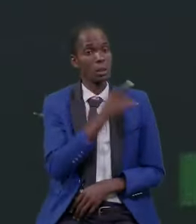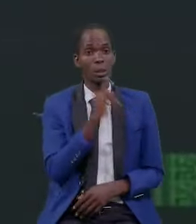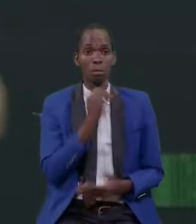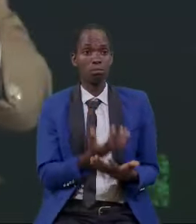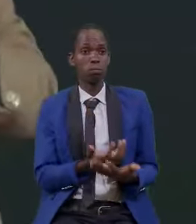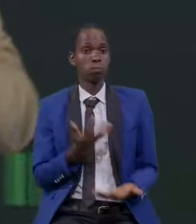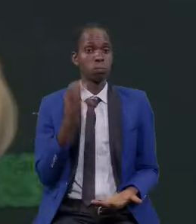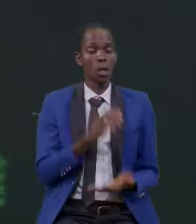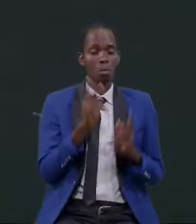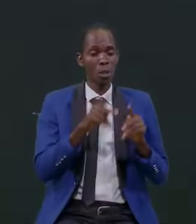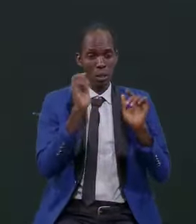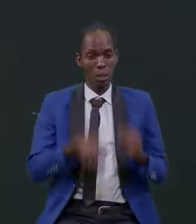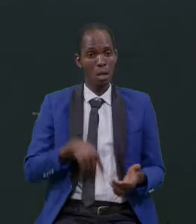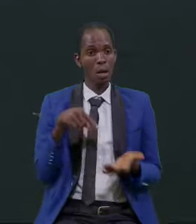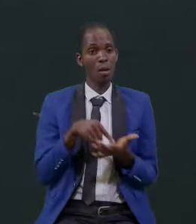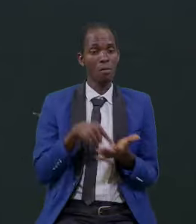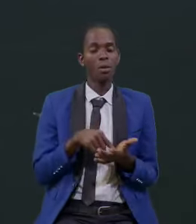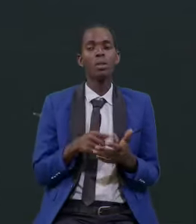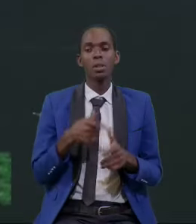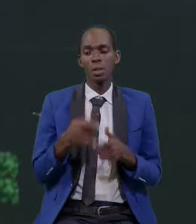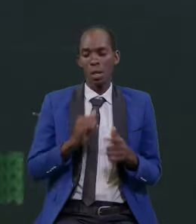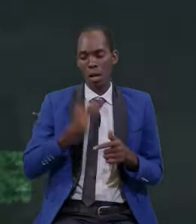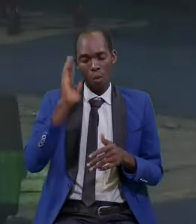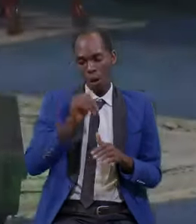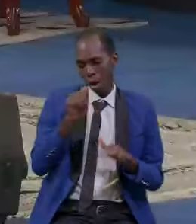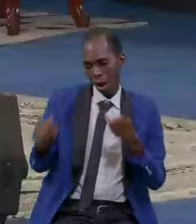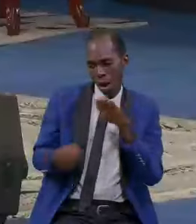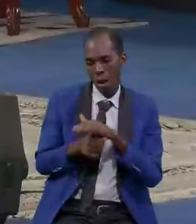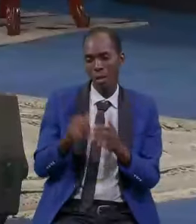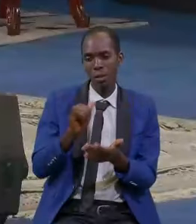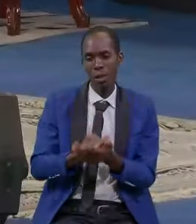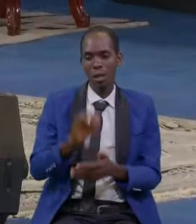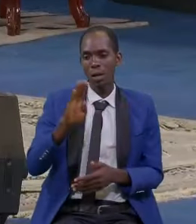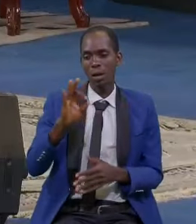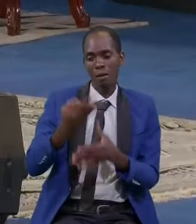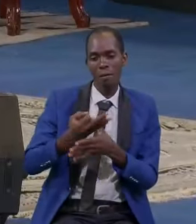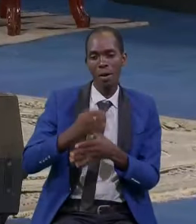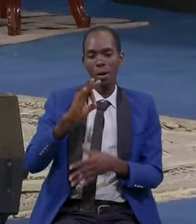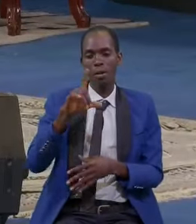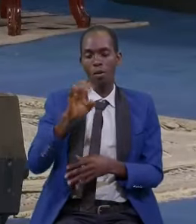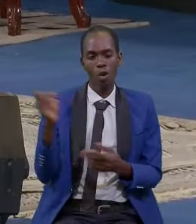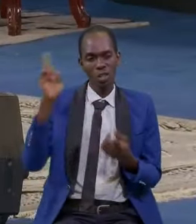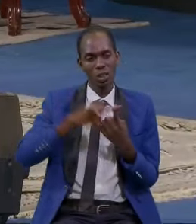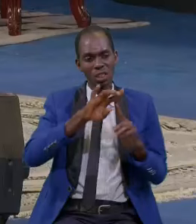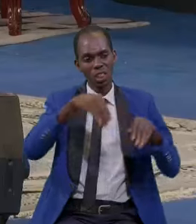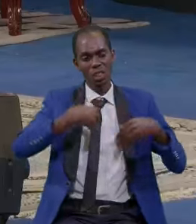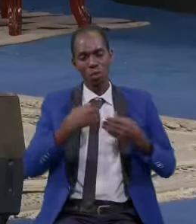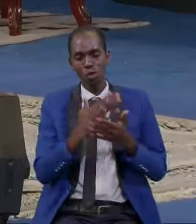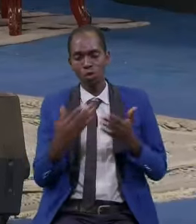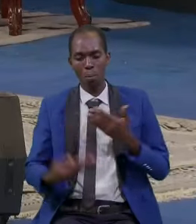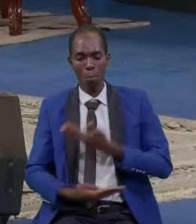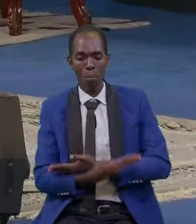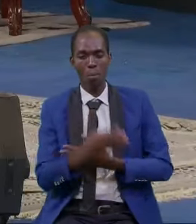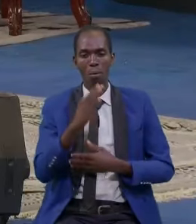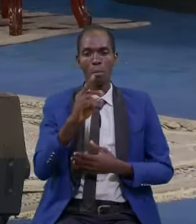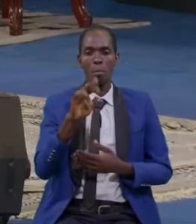it, I hide that file until they give me something. My friend, you are not born again yet. When you are